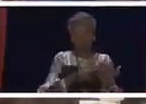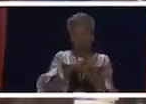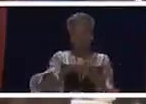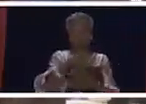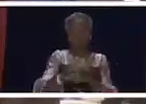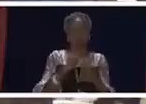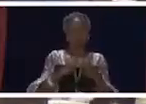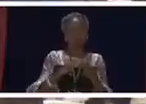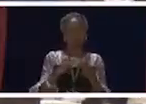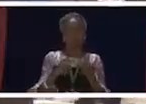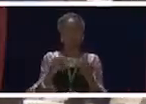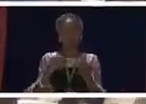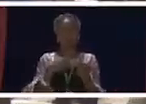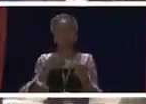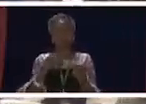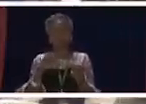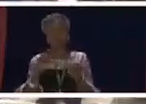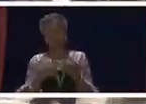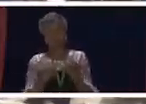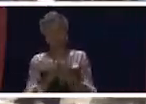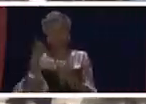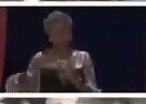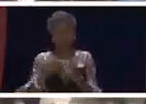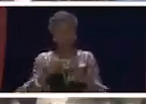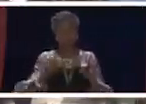I want to encounter you in a different way.